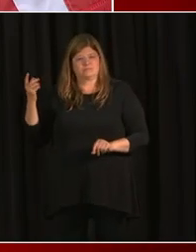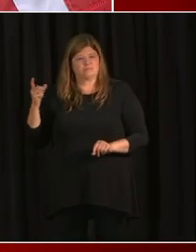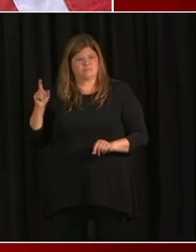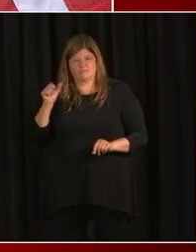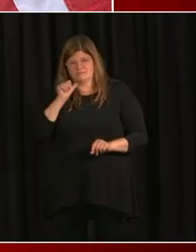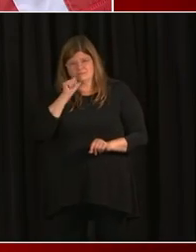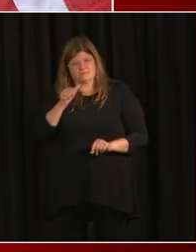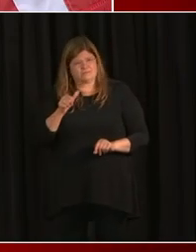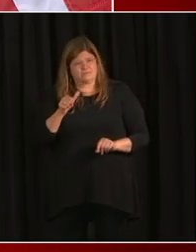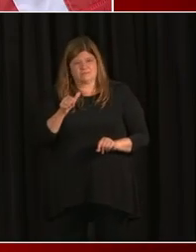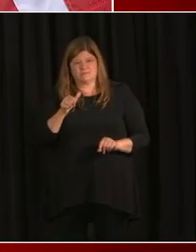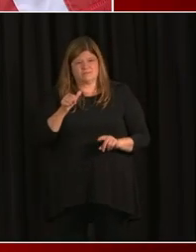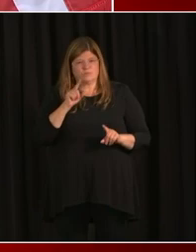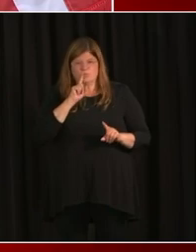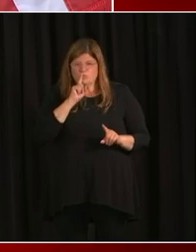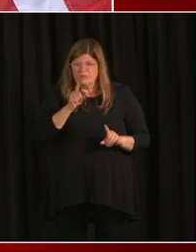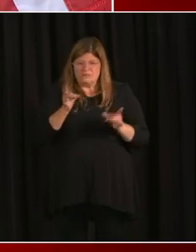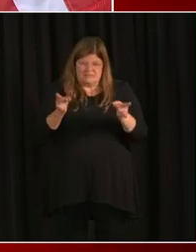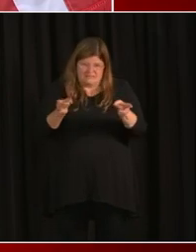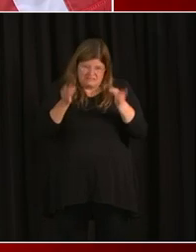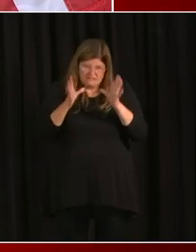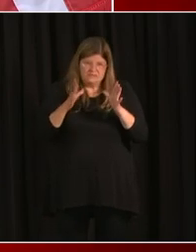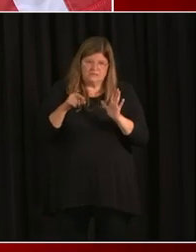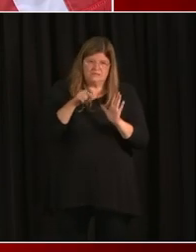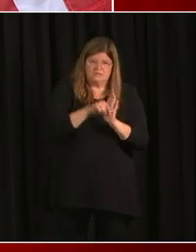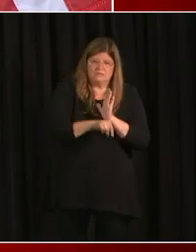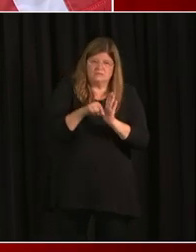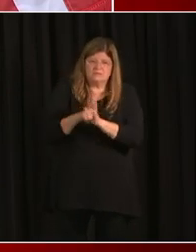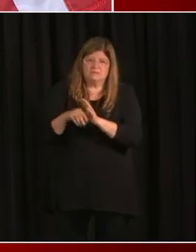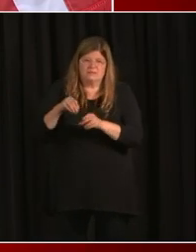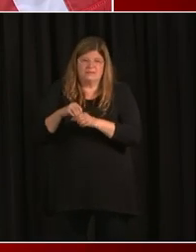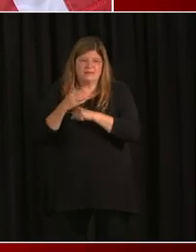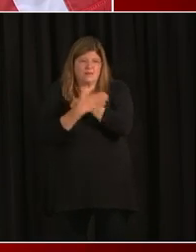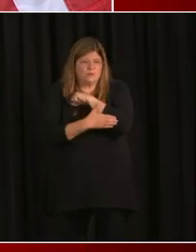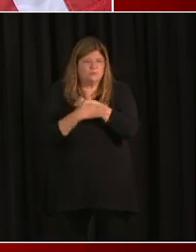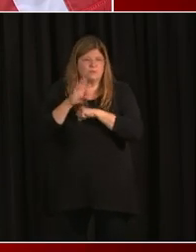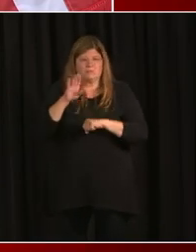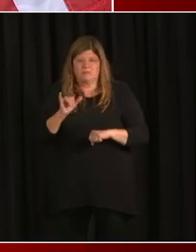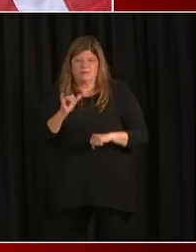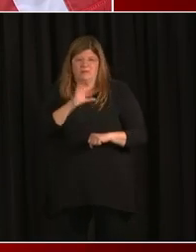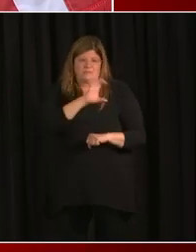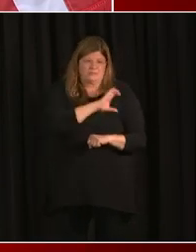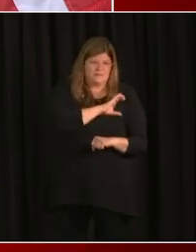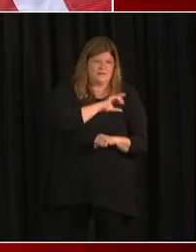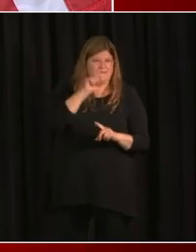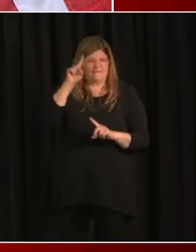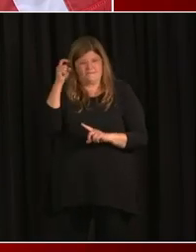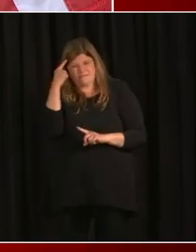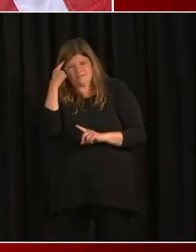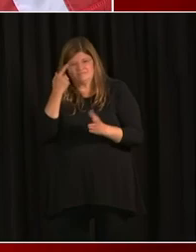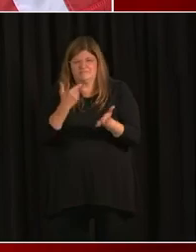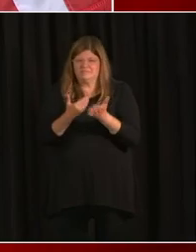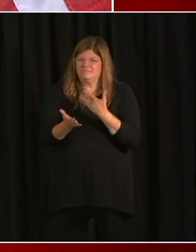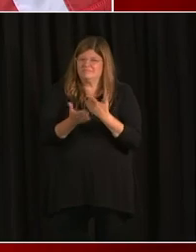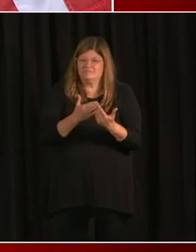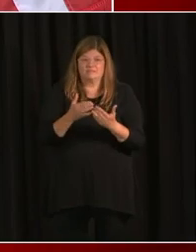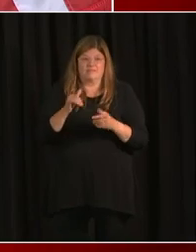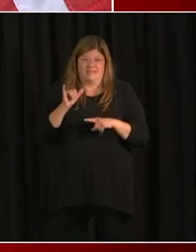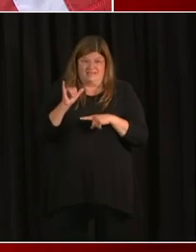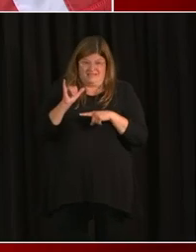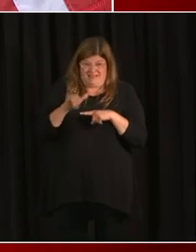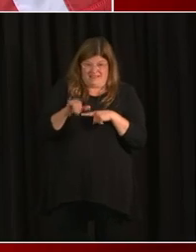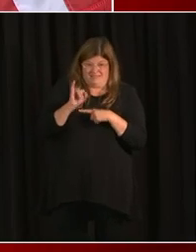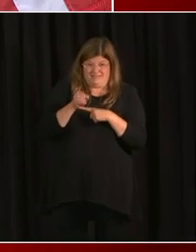own country by police, by the governors, by the law. And that was John